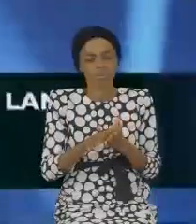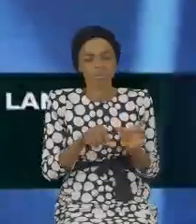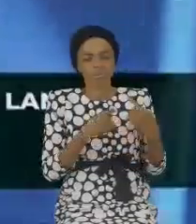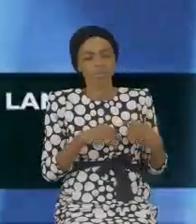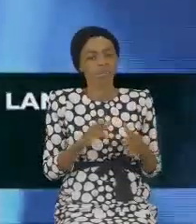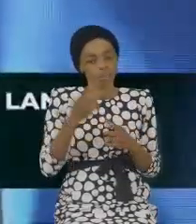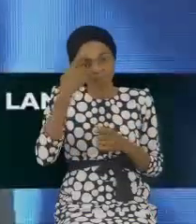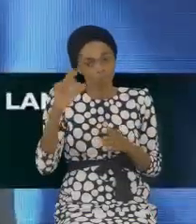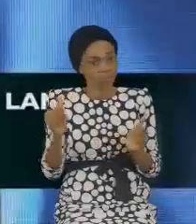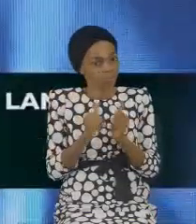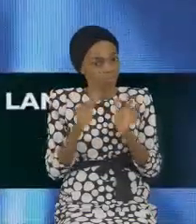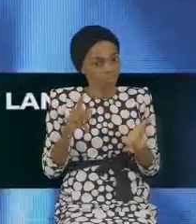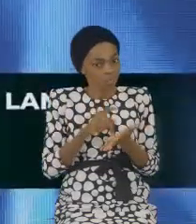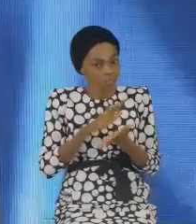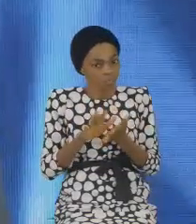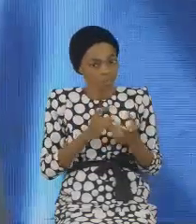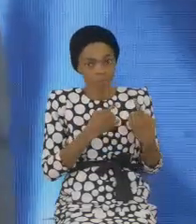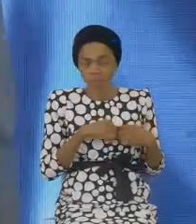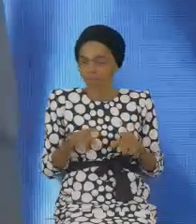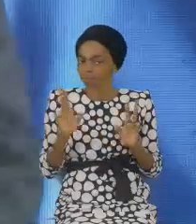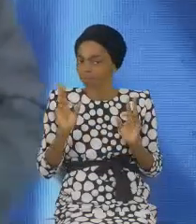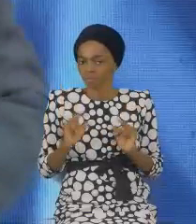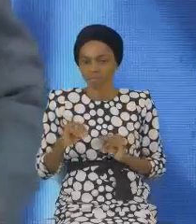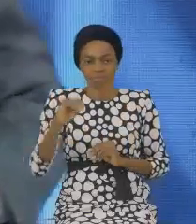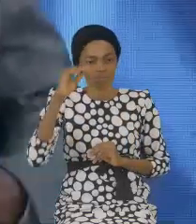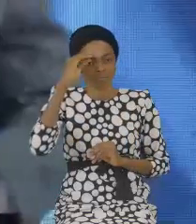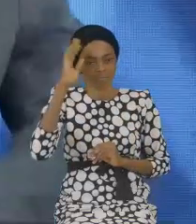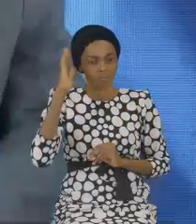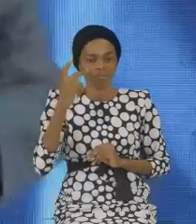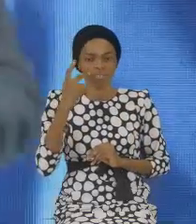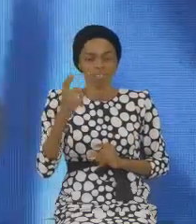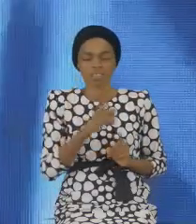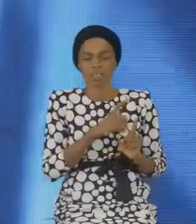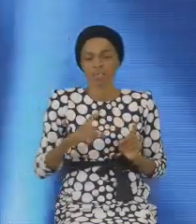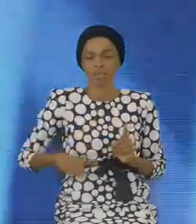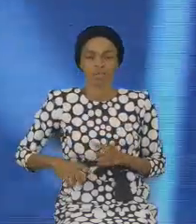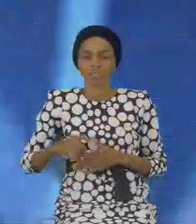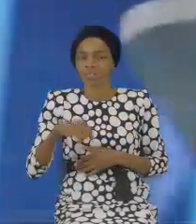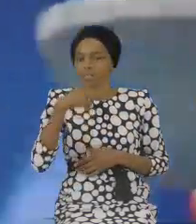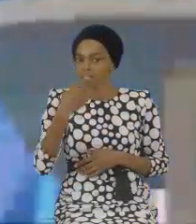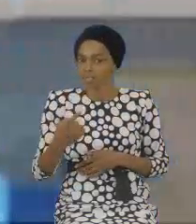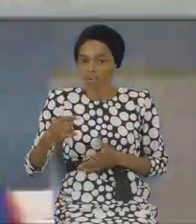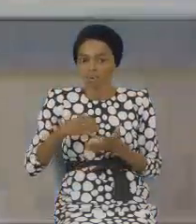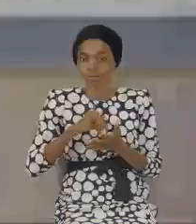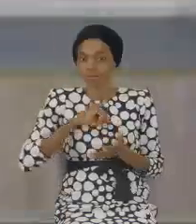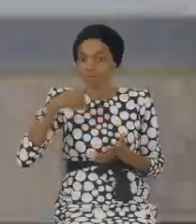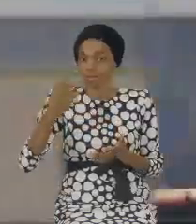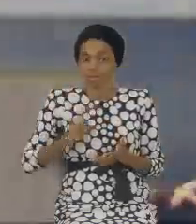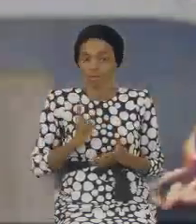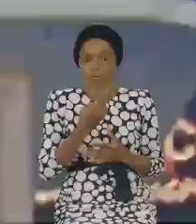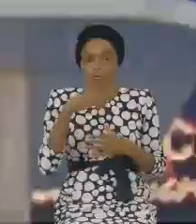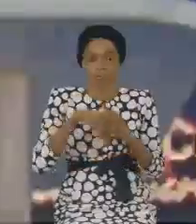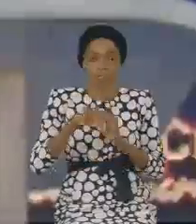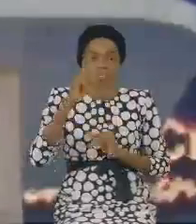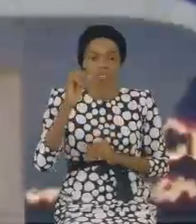the purity of heart, no man shall see the Lord. It tells us in Titus